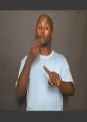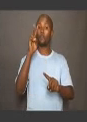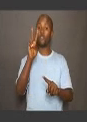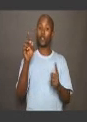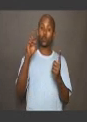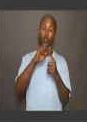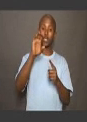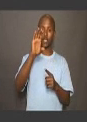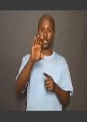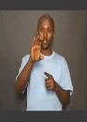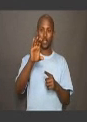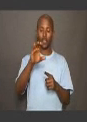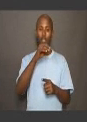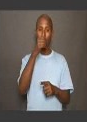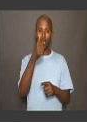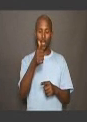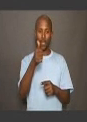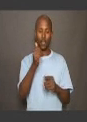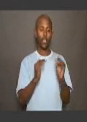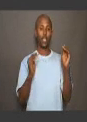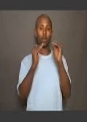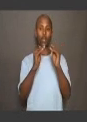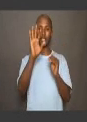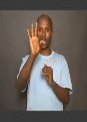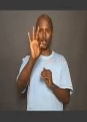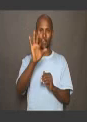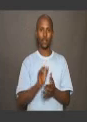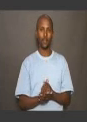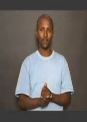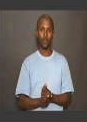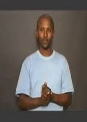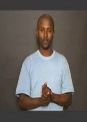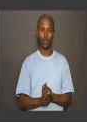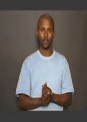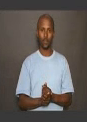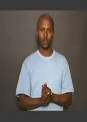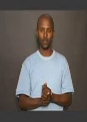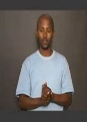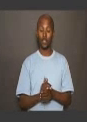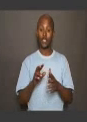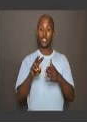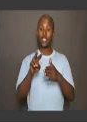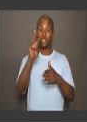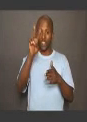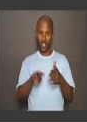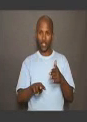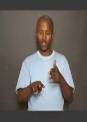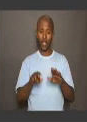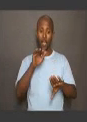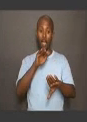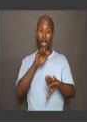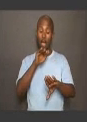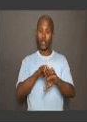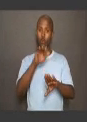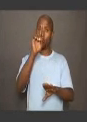The distance from V to C is A equals 9.